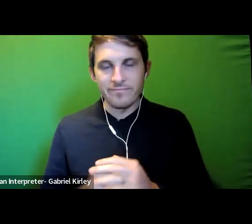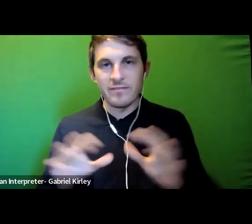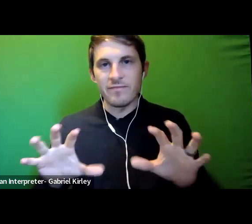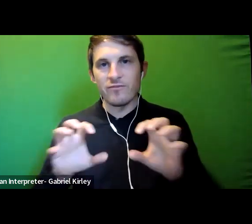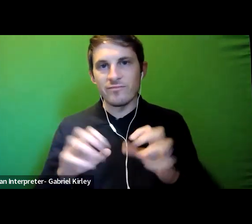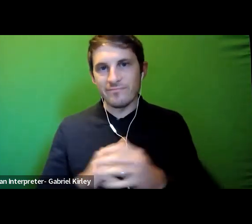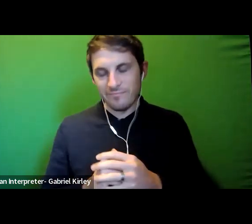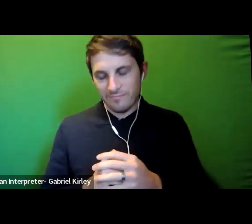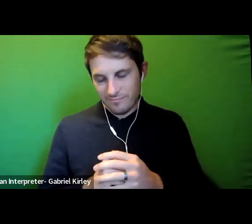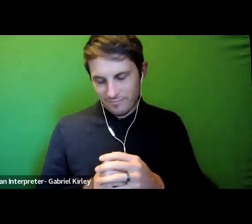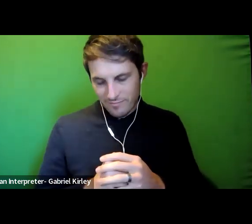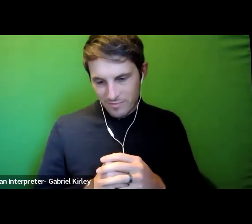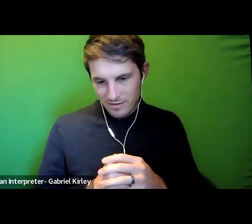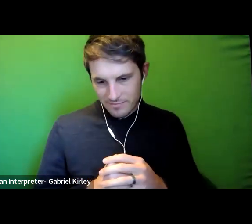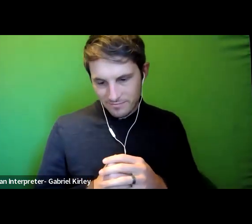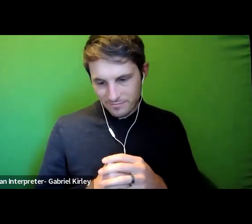And